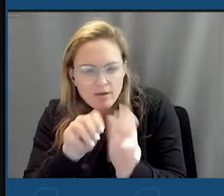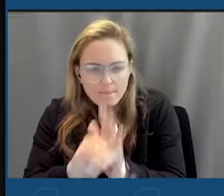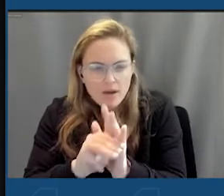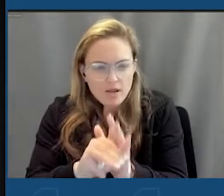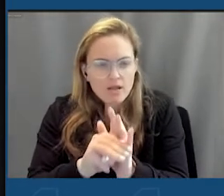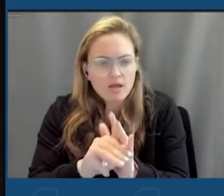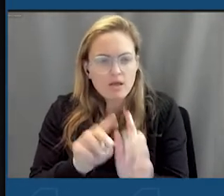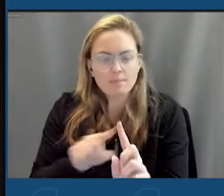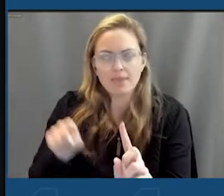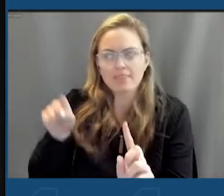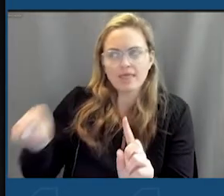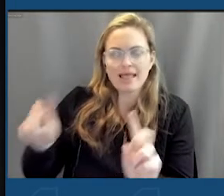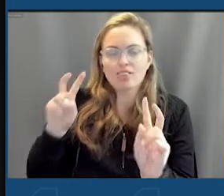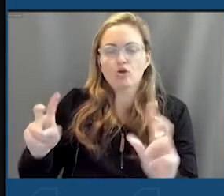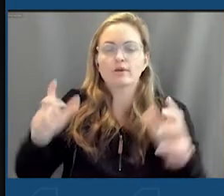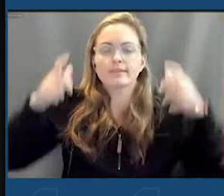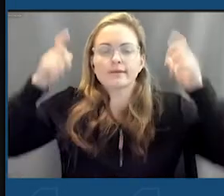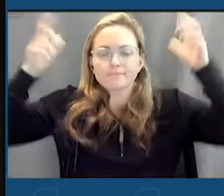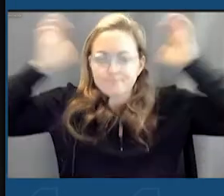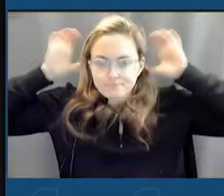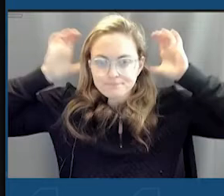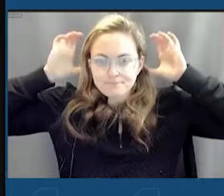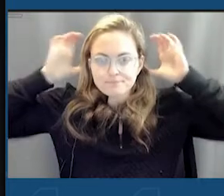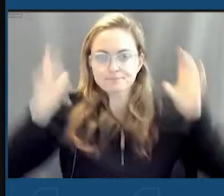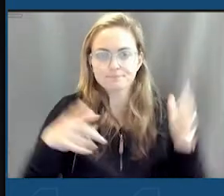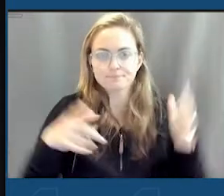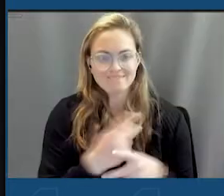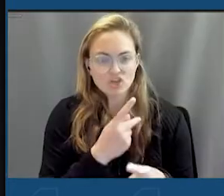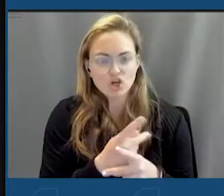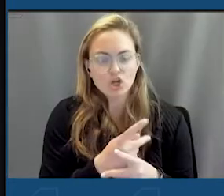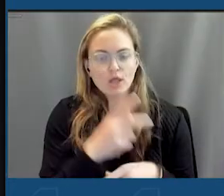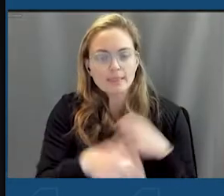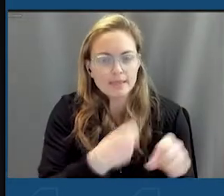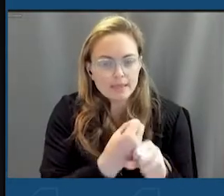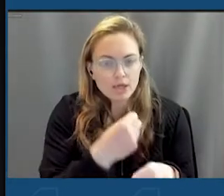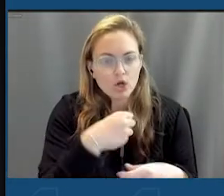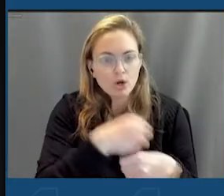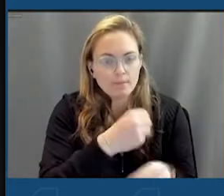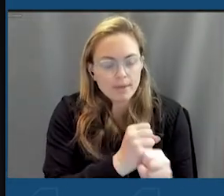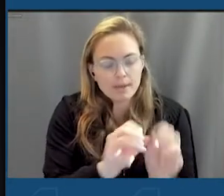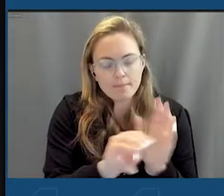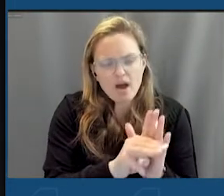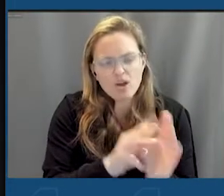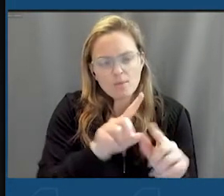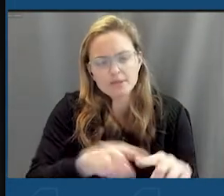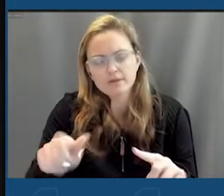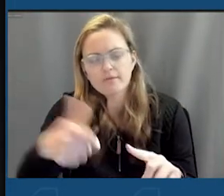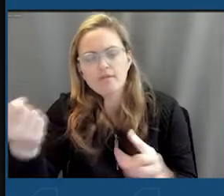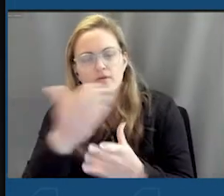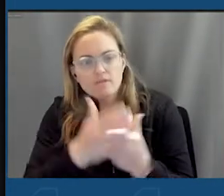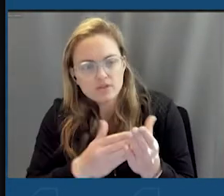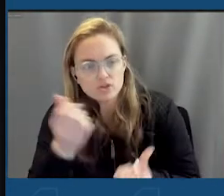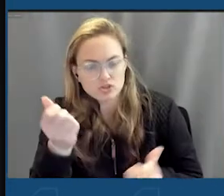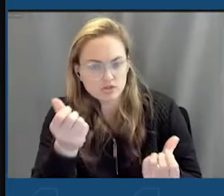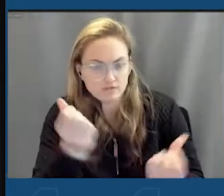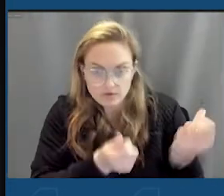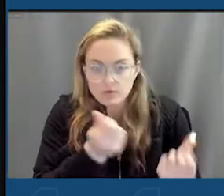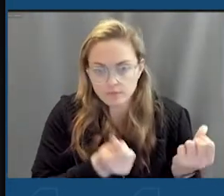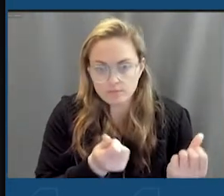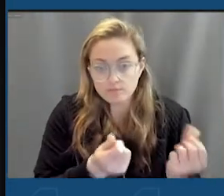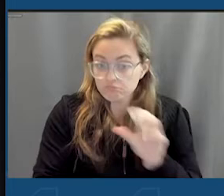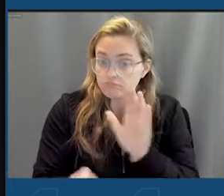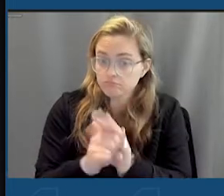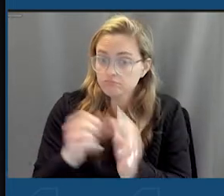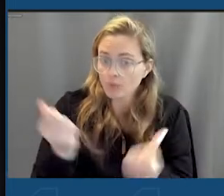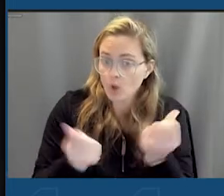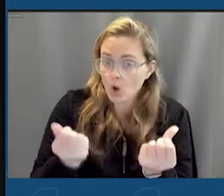able to look at the headrest and identify the year, make, and model based on some other features on the vehicle. And we identified the car. We then